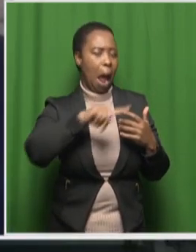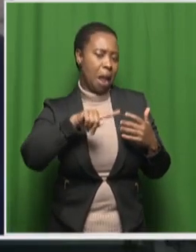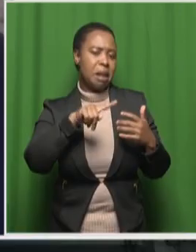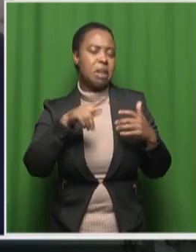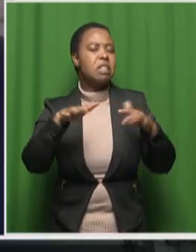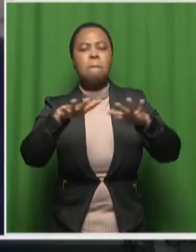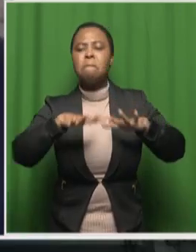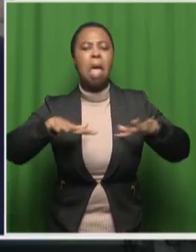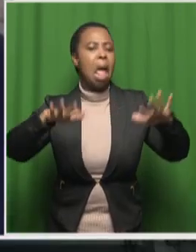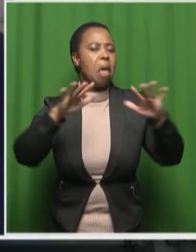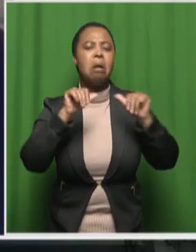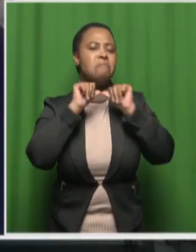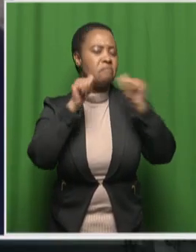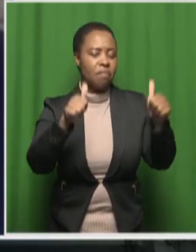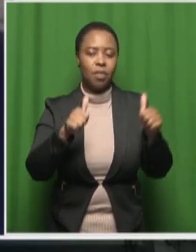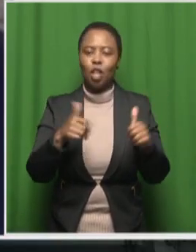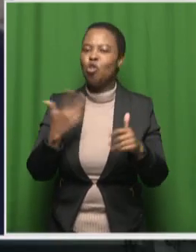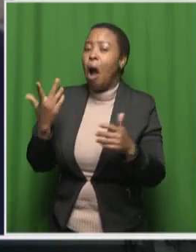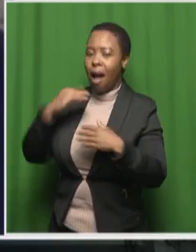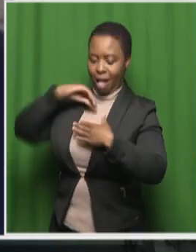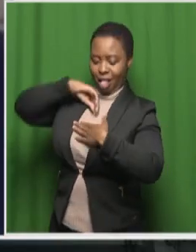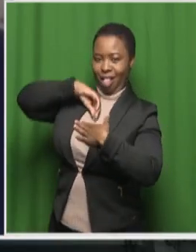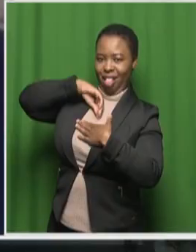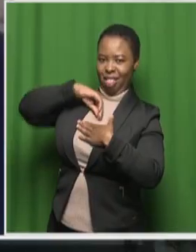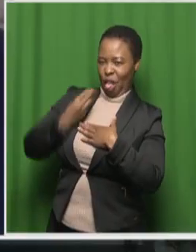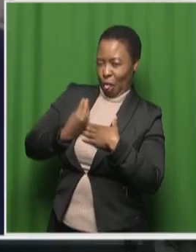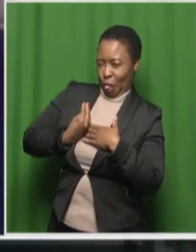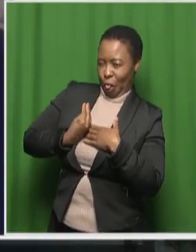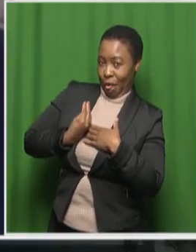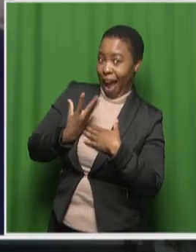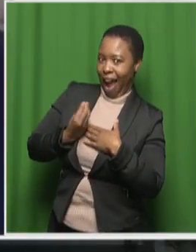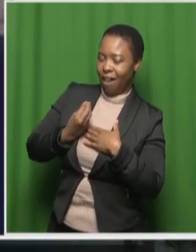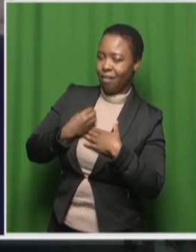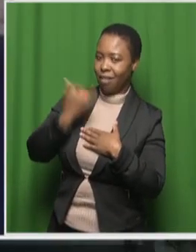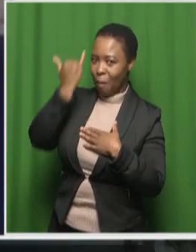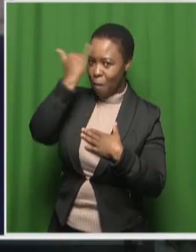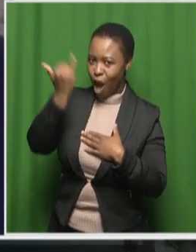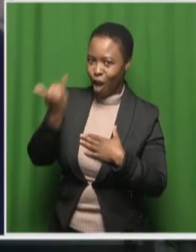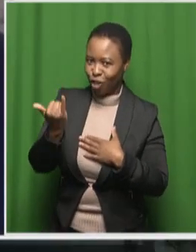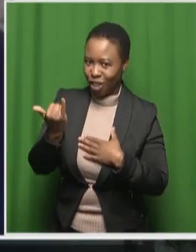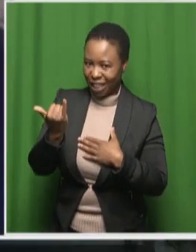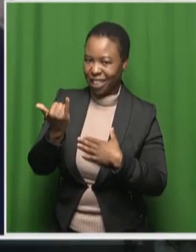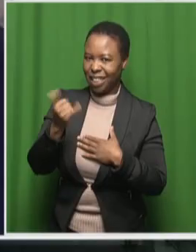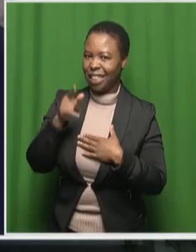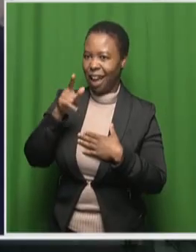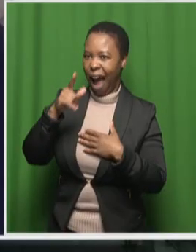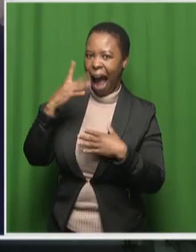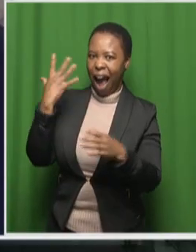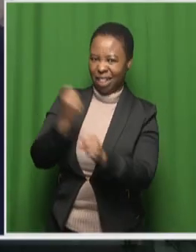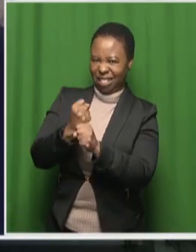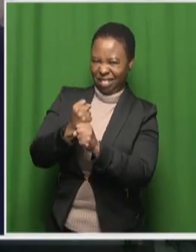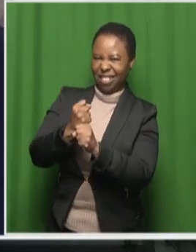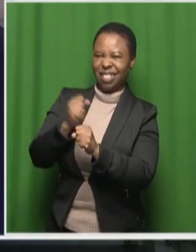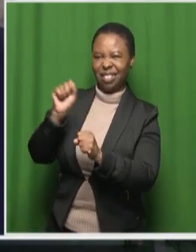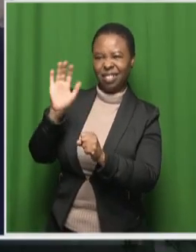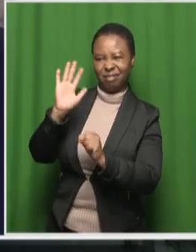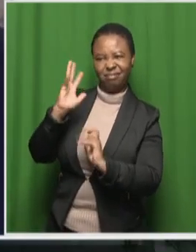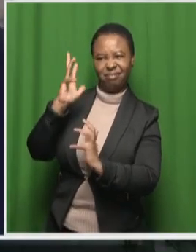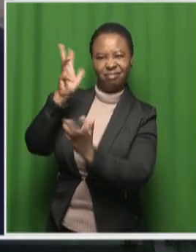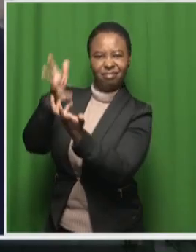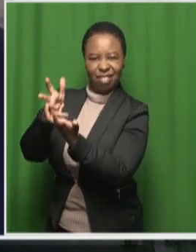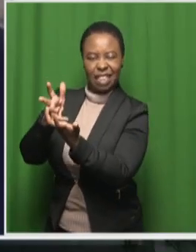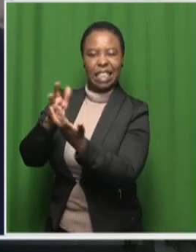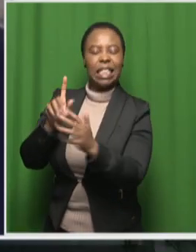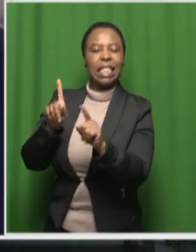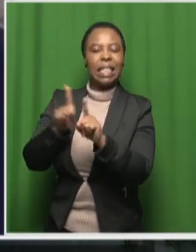is an inner kid in all of us. And so, I can imagine how that would have resonated at large. And the consumers that